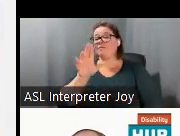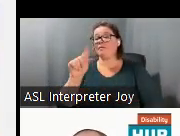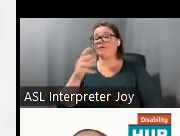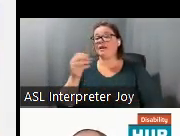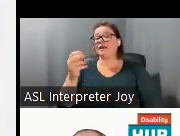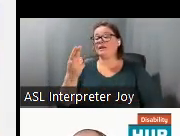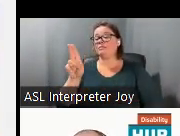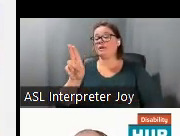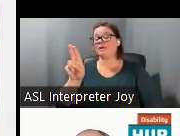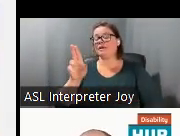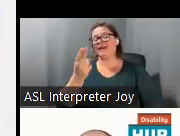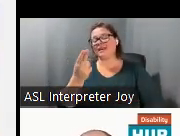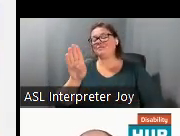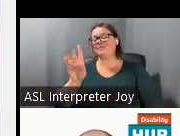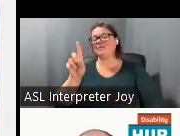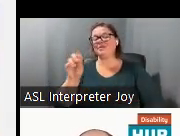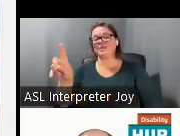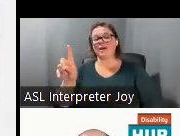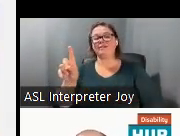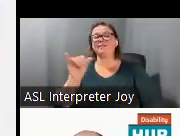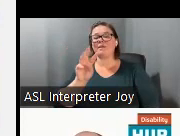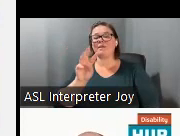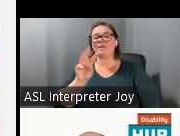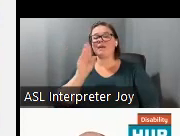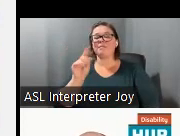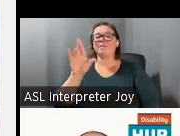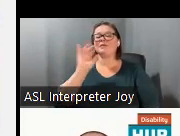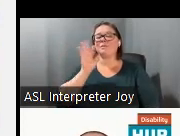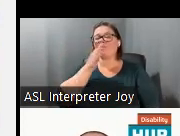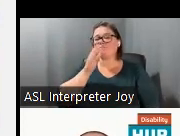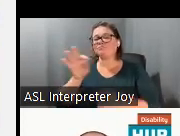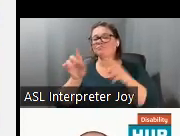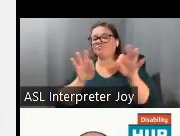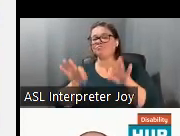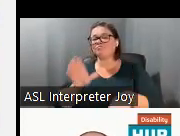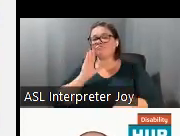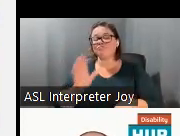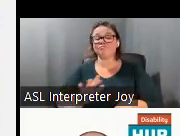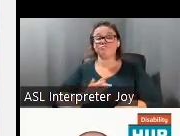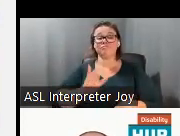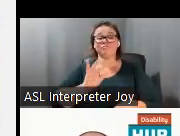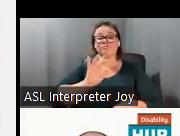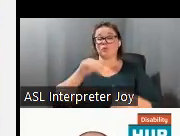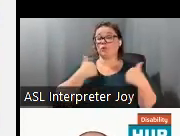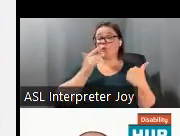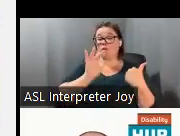101 website's vault that Marcy will show you in a little bit. So clicking on the youth tab,